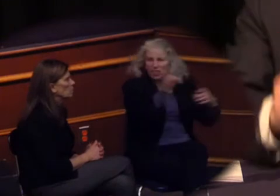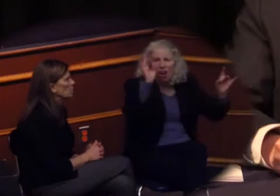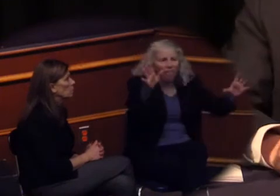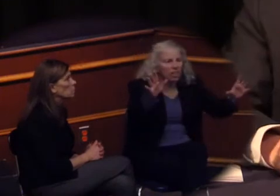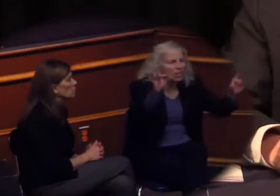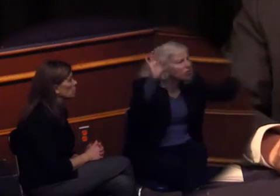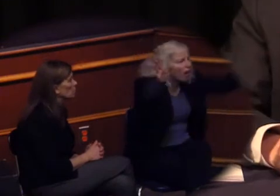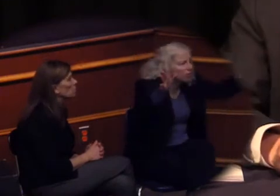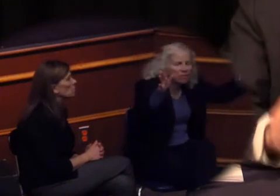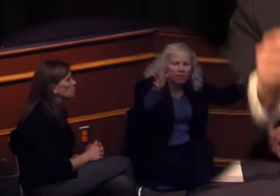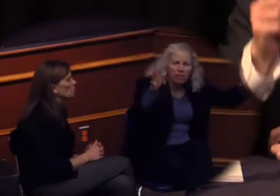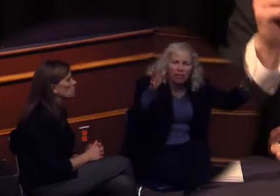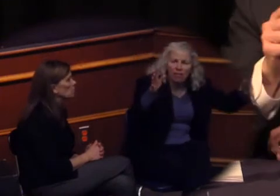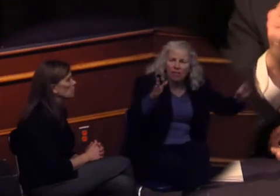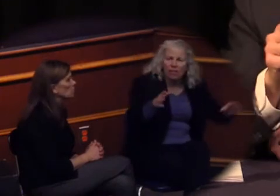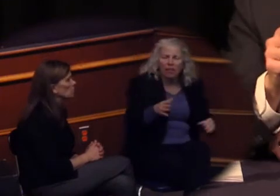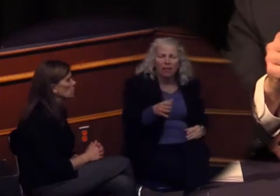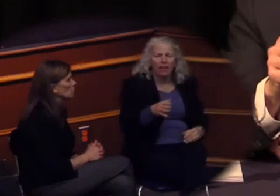outrageous.